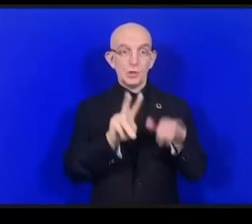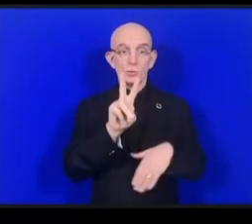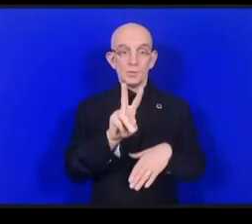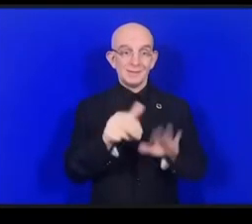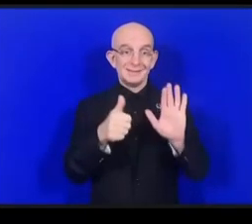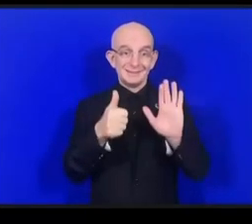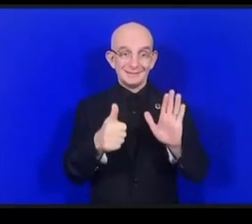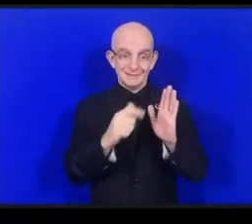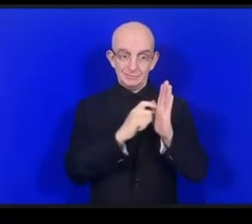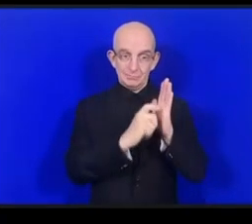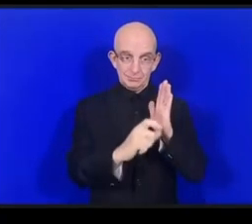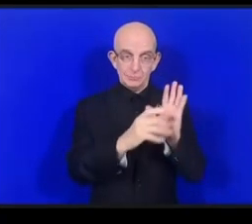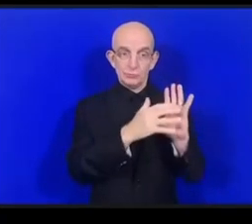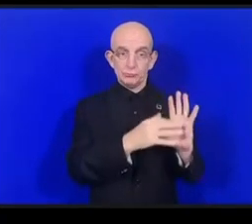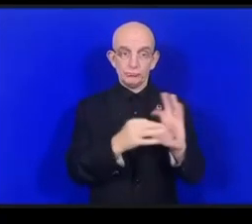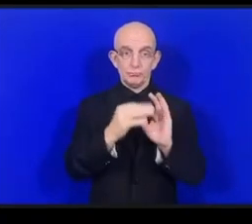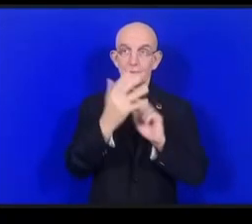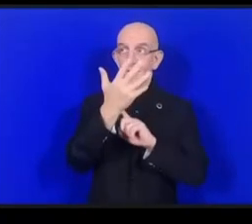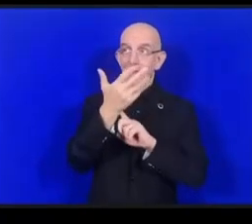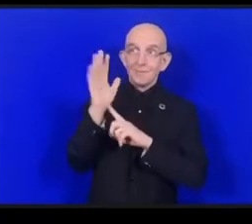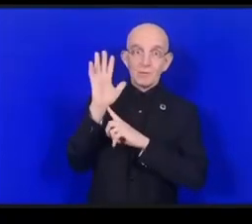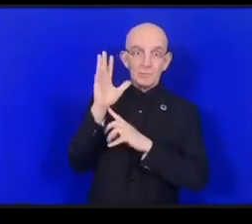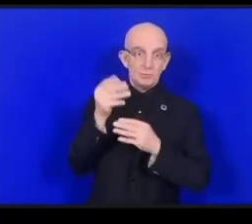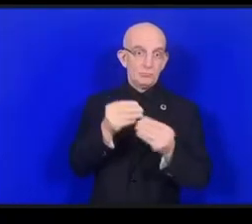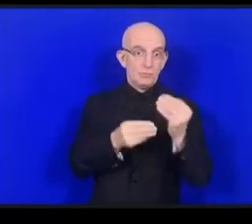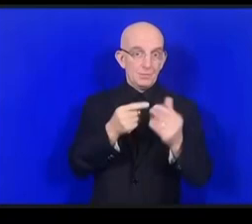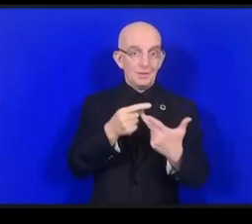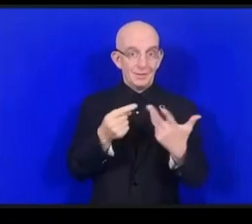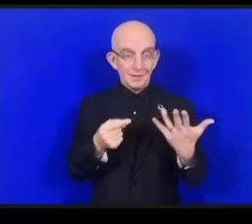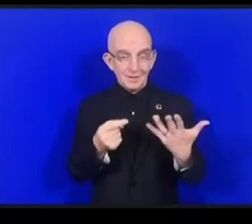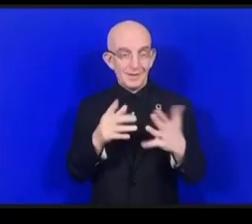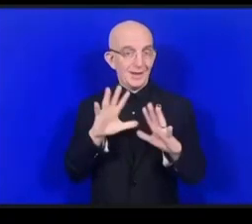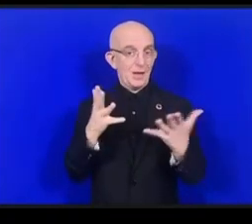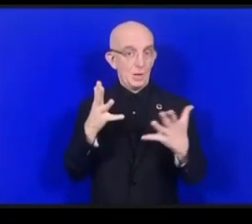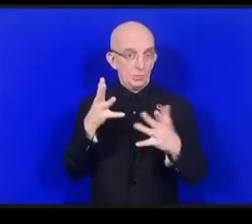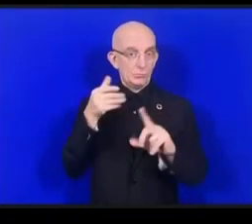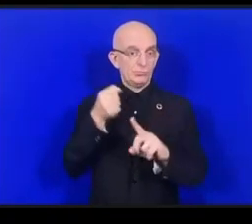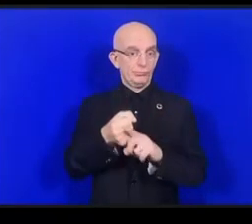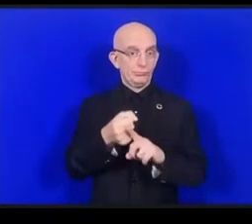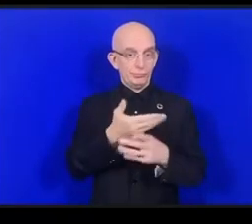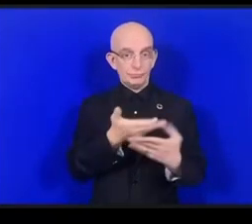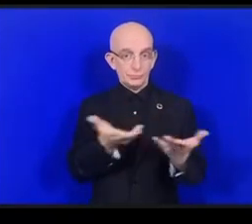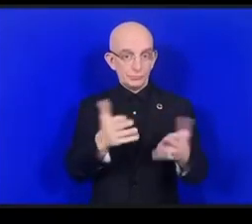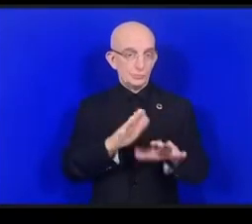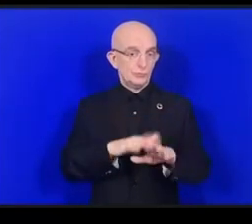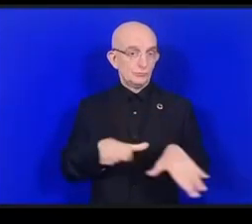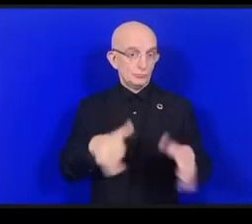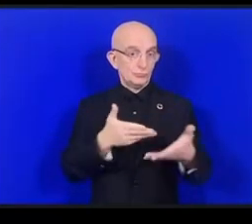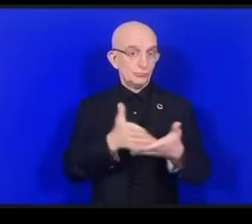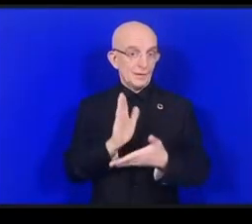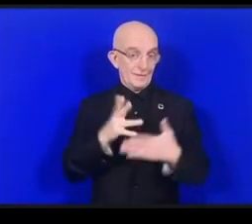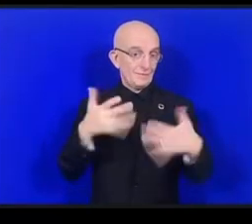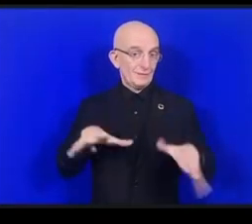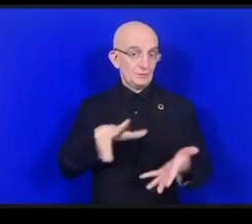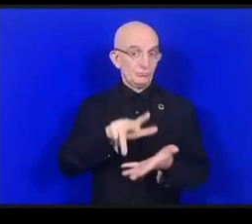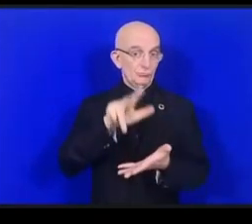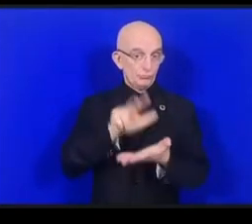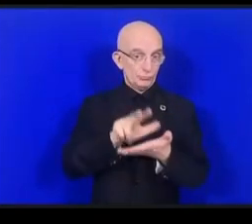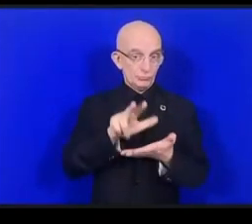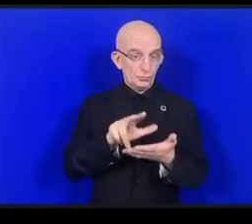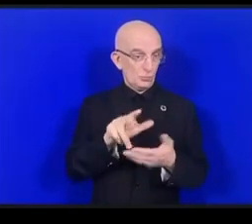4 weeks ago. So. And with that said, I would like to call the Dynamic Coalition on Environment